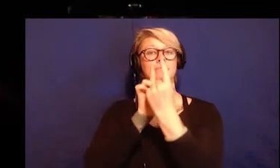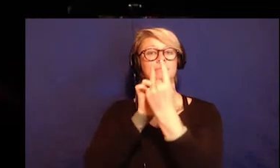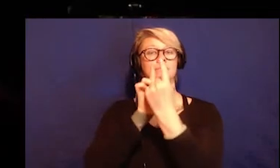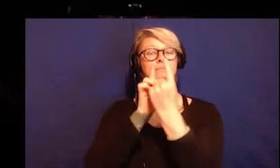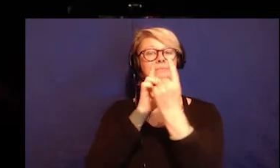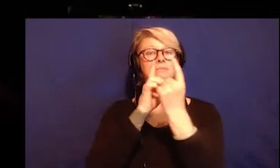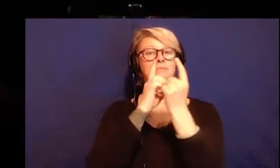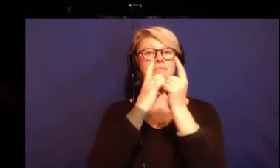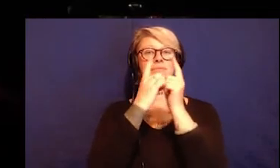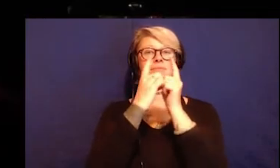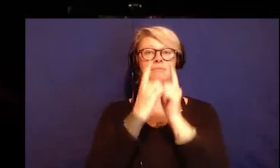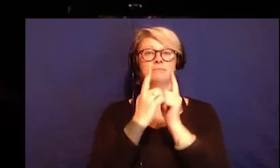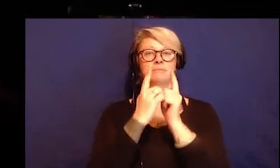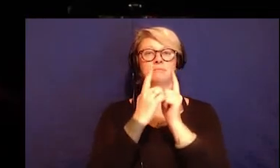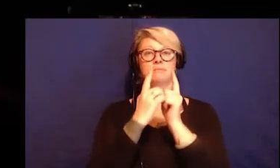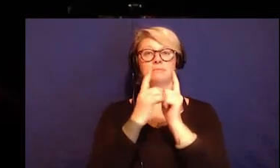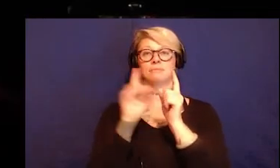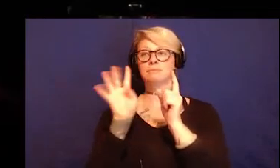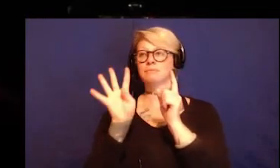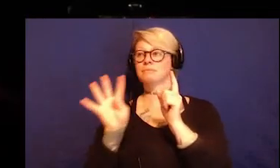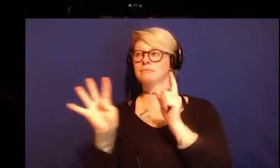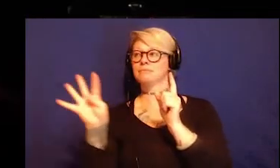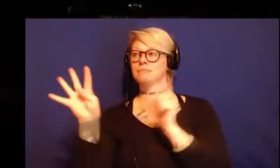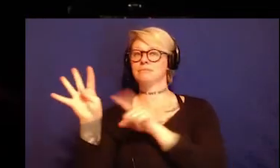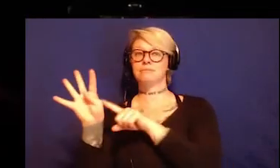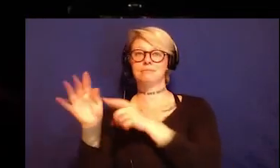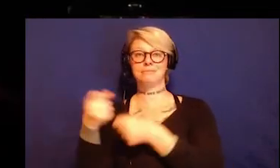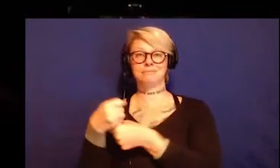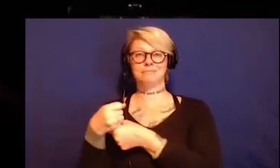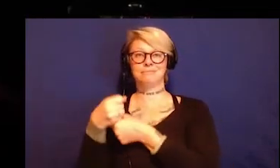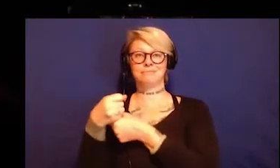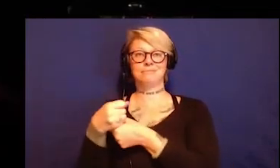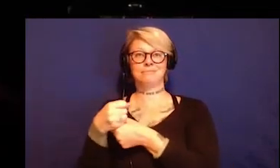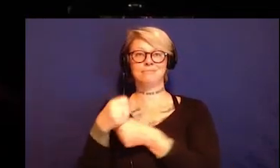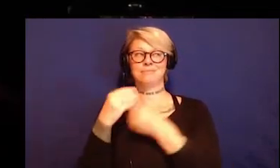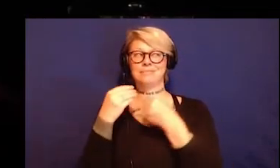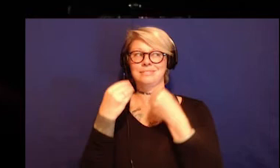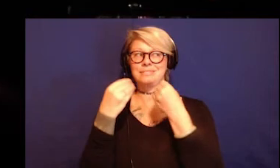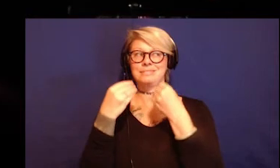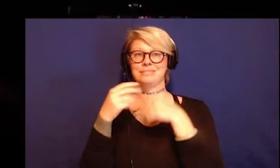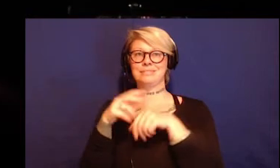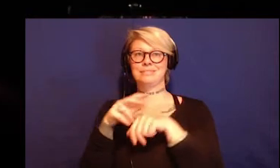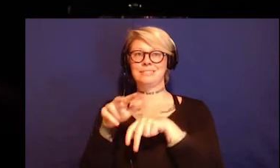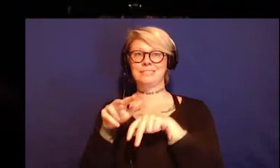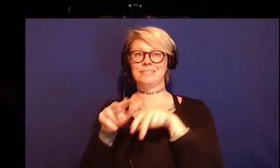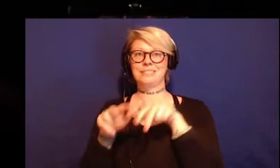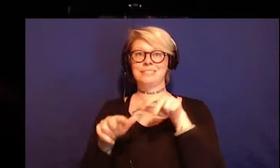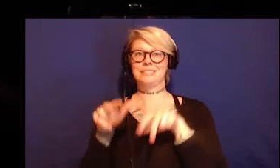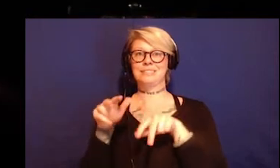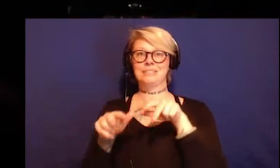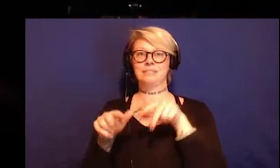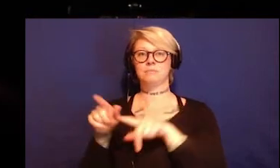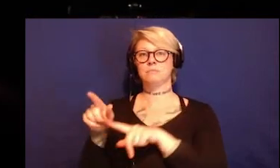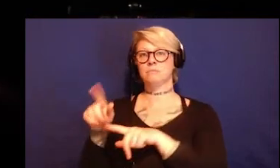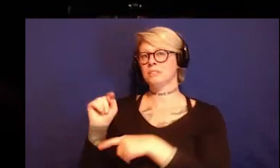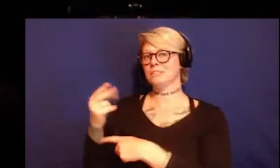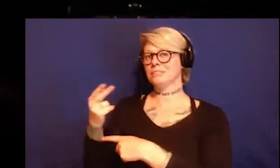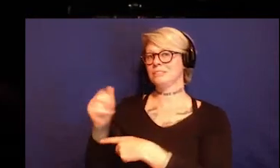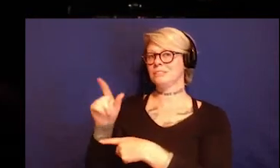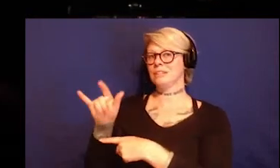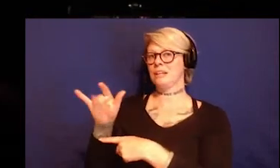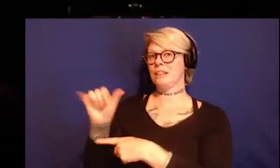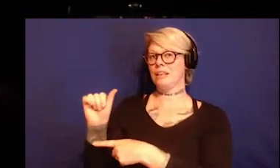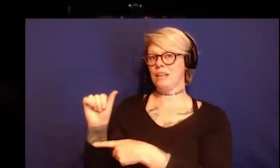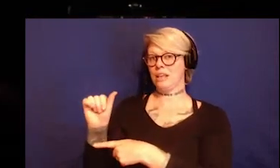of a bridesmaid who is smiling awkwardly. The bridesmaid is Talia Berger Champagne, 26,